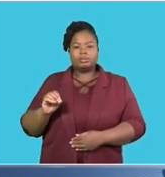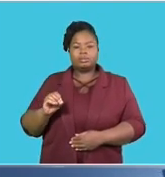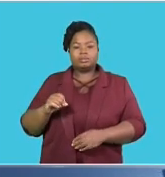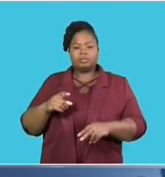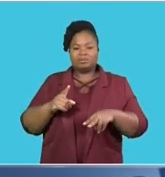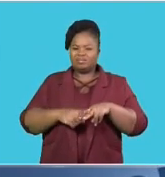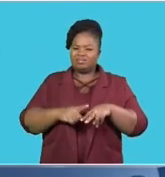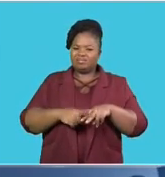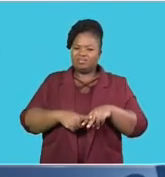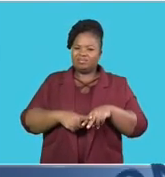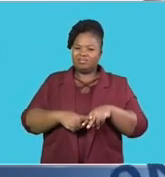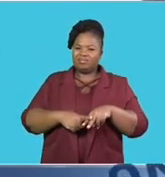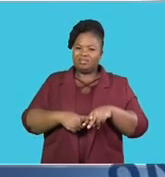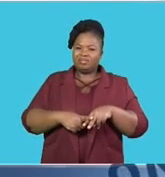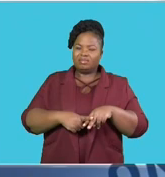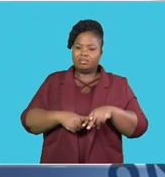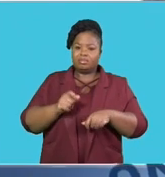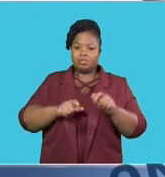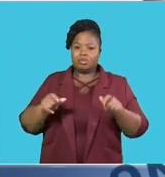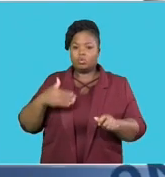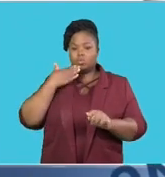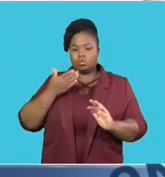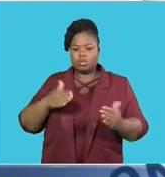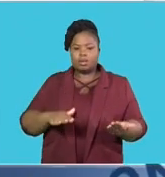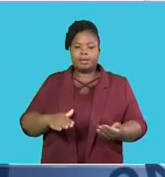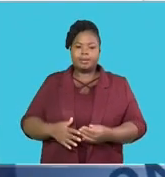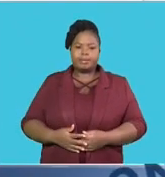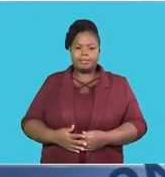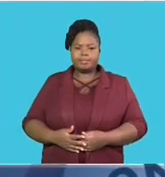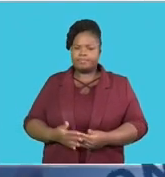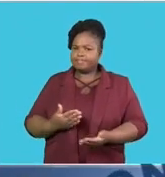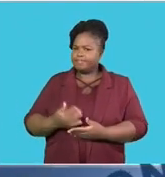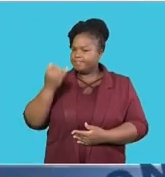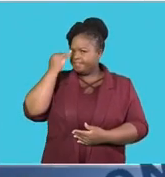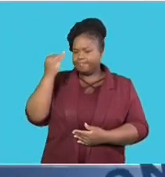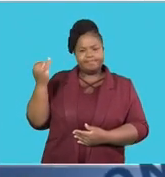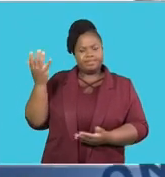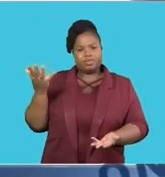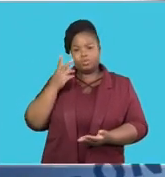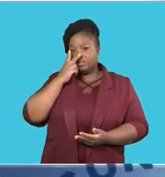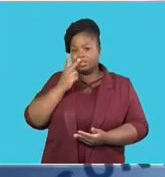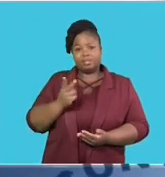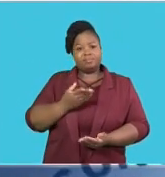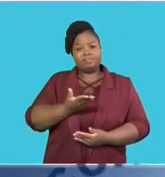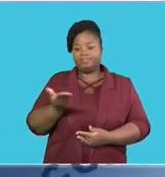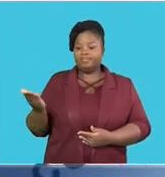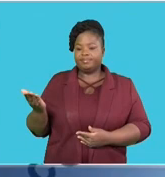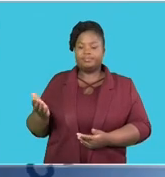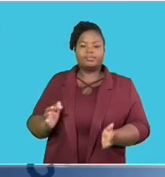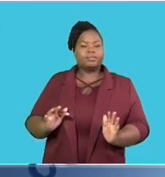AIDS related deaths. So you can imagine, you can see how